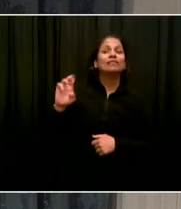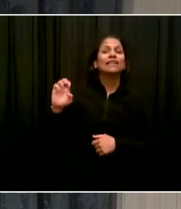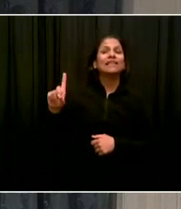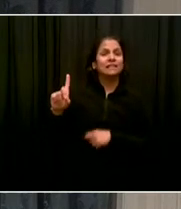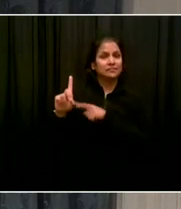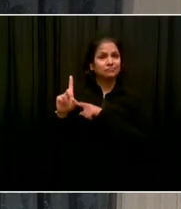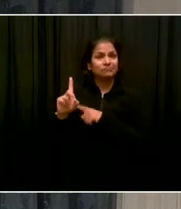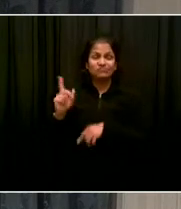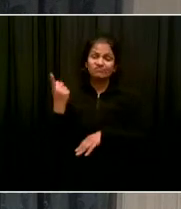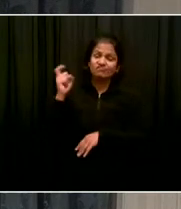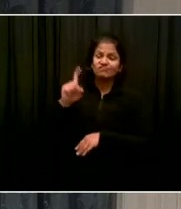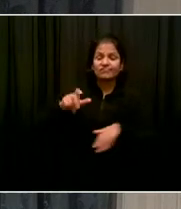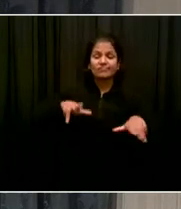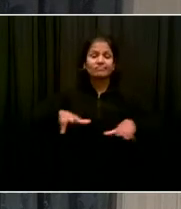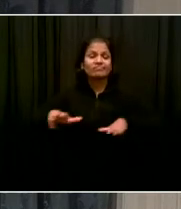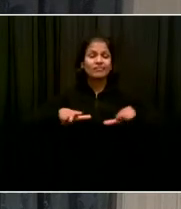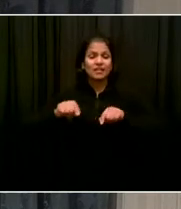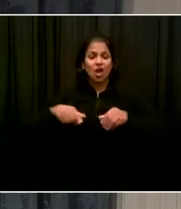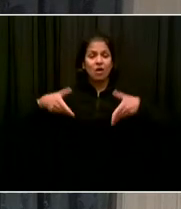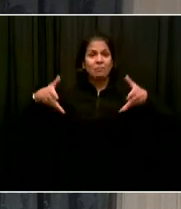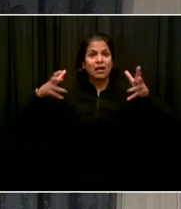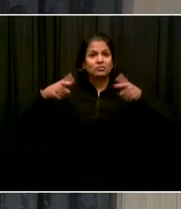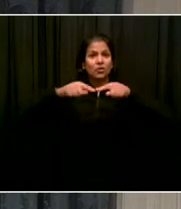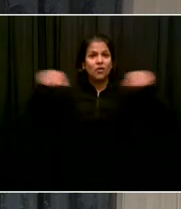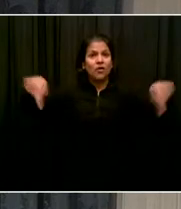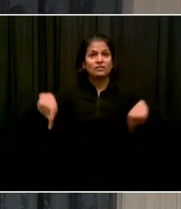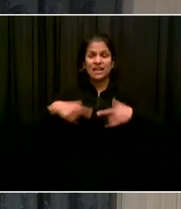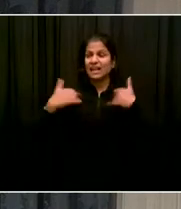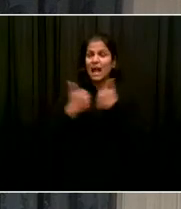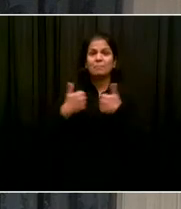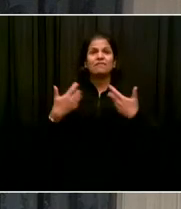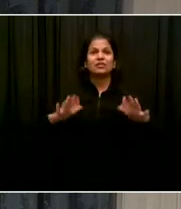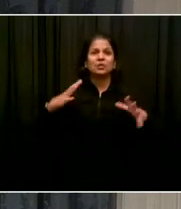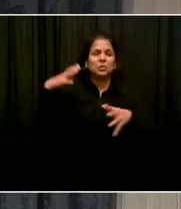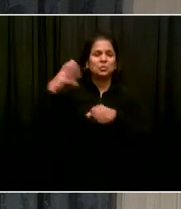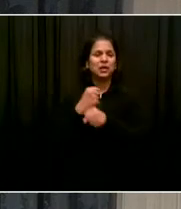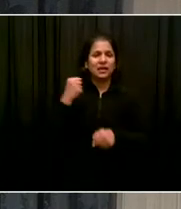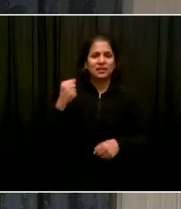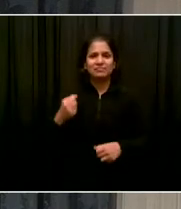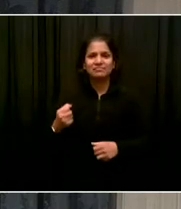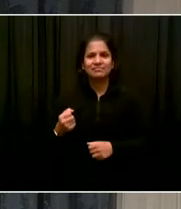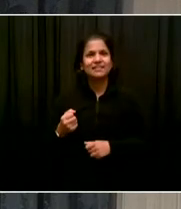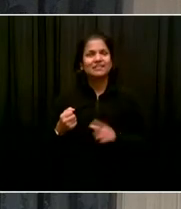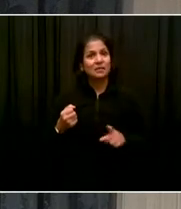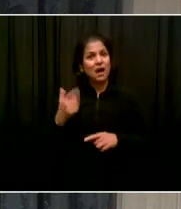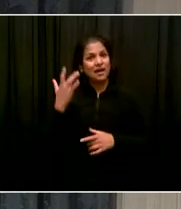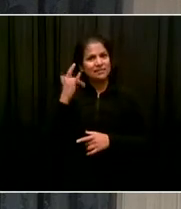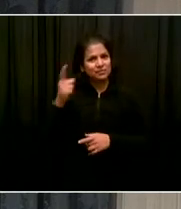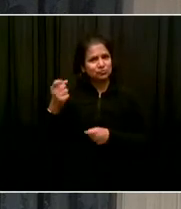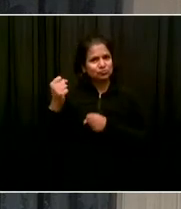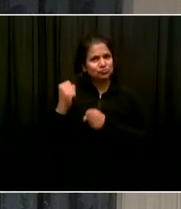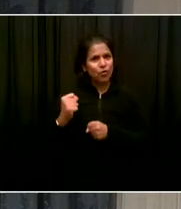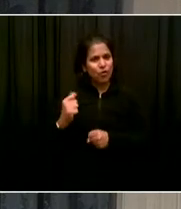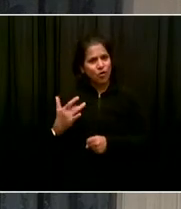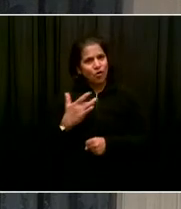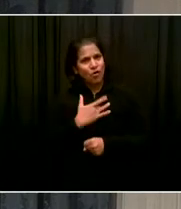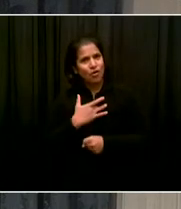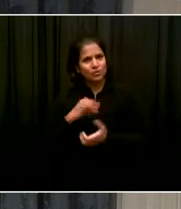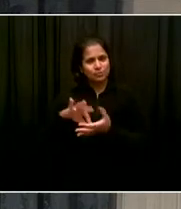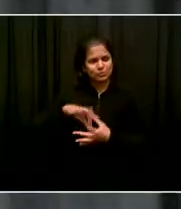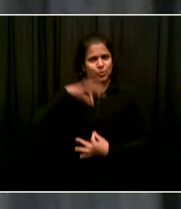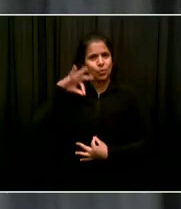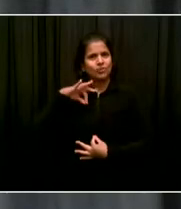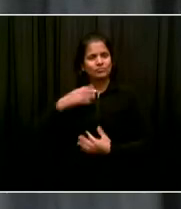That's got something, we got to remember that in this moment. Yes. It's all about heart and soul, right? Willis displayed it that night. I mean, look,